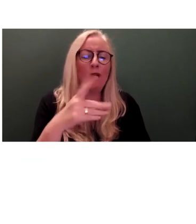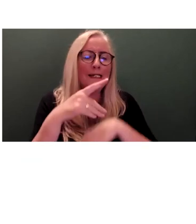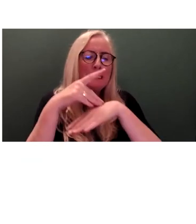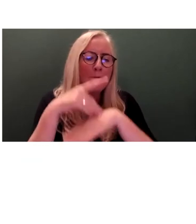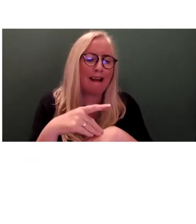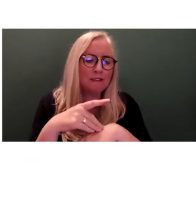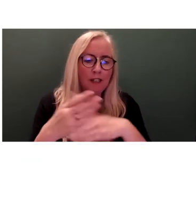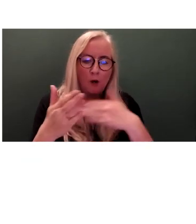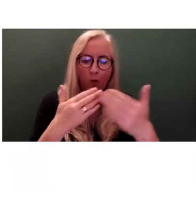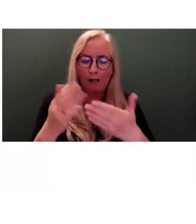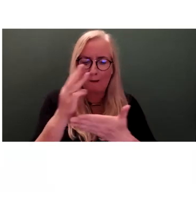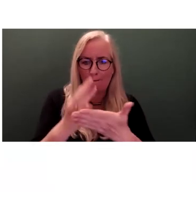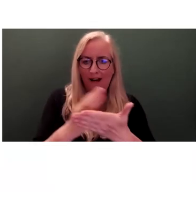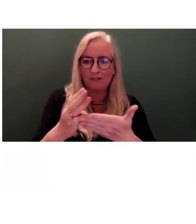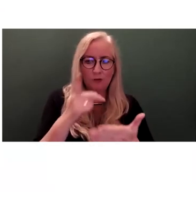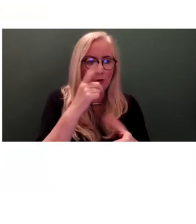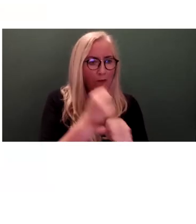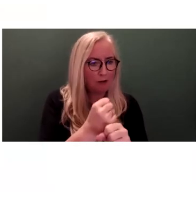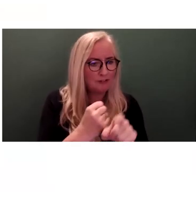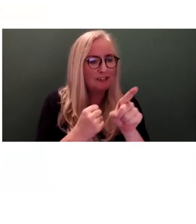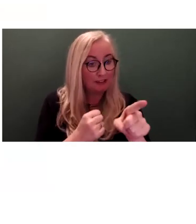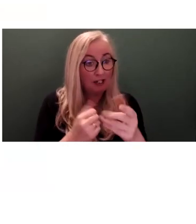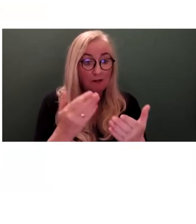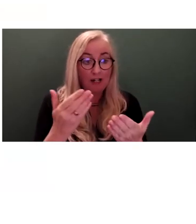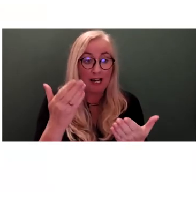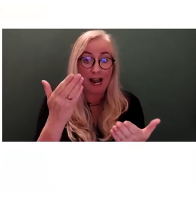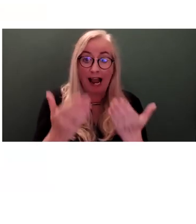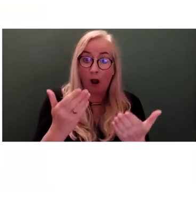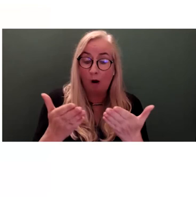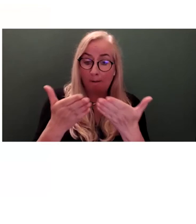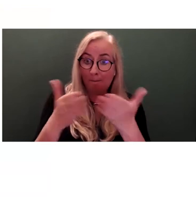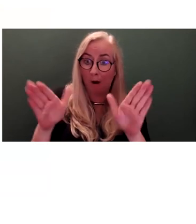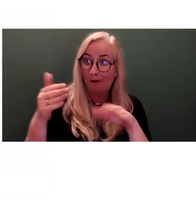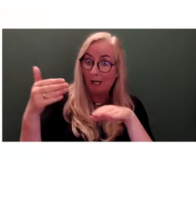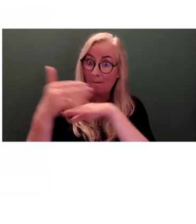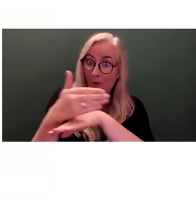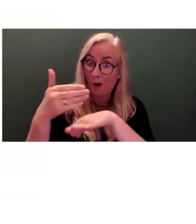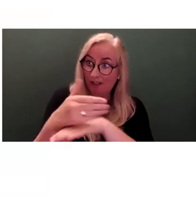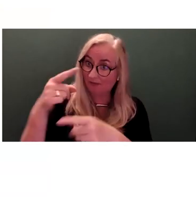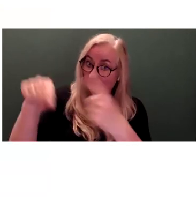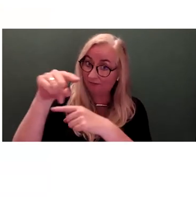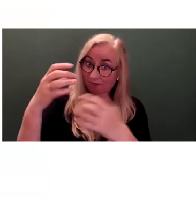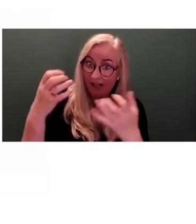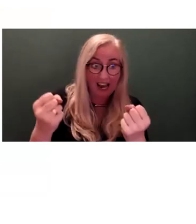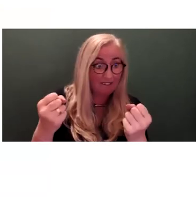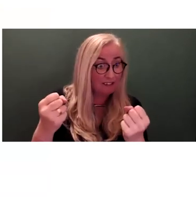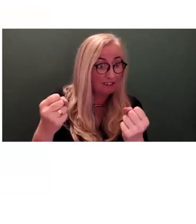what elements you're talking about, whether it's how the Public Employment Service has specialized